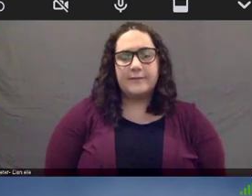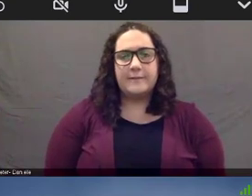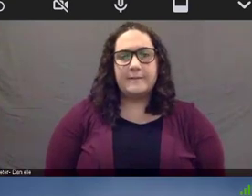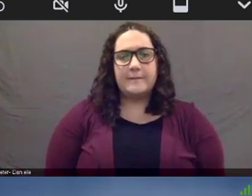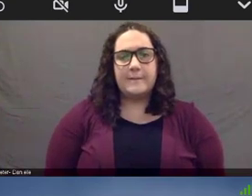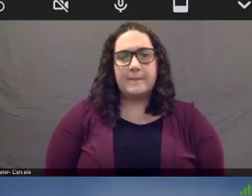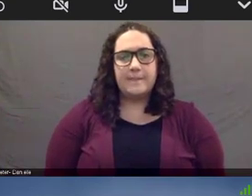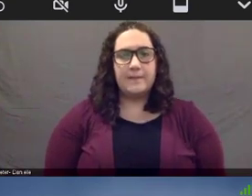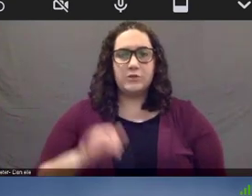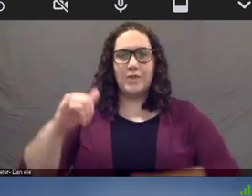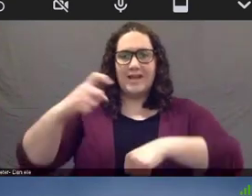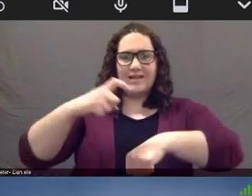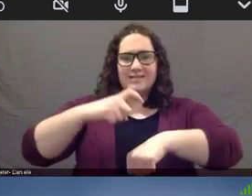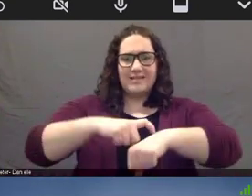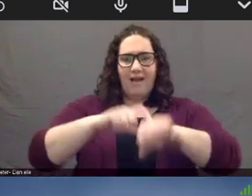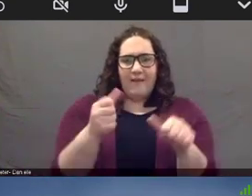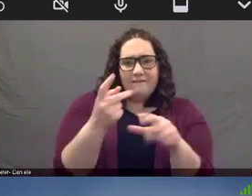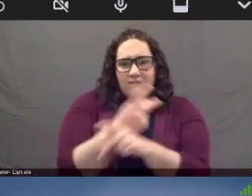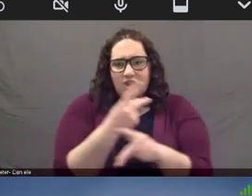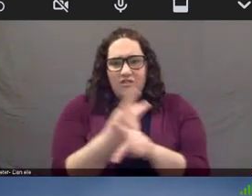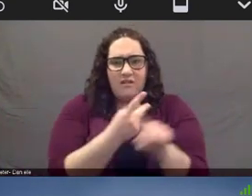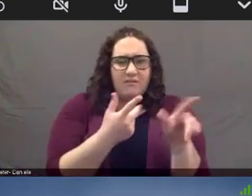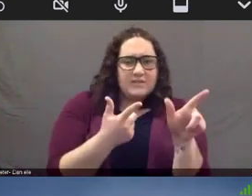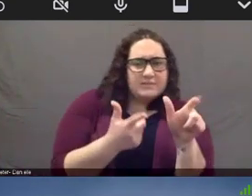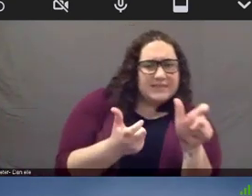fast things are happening.